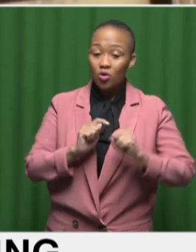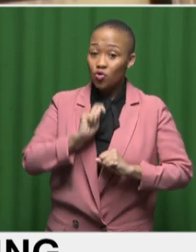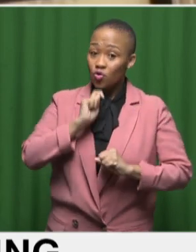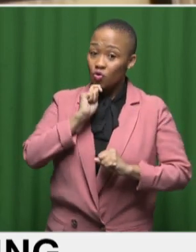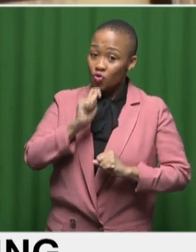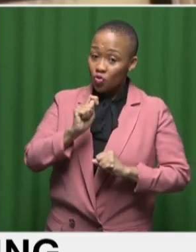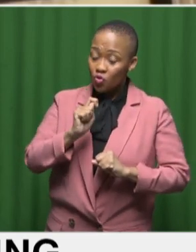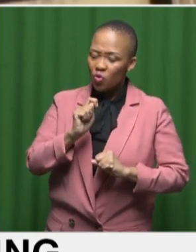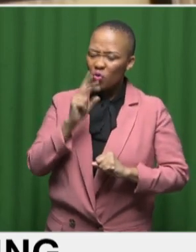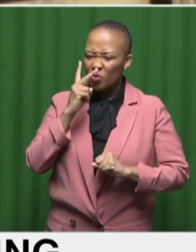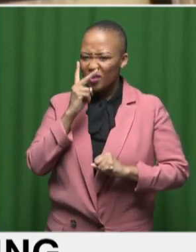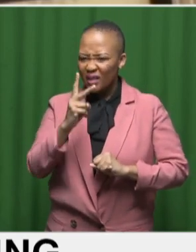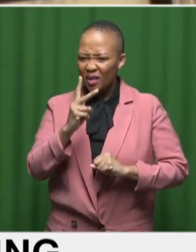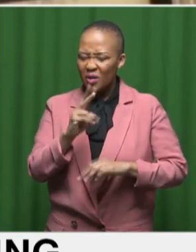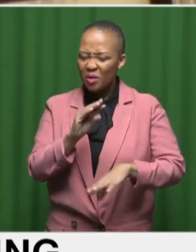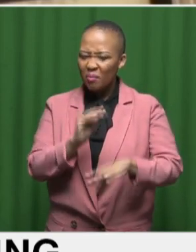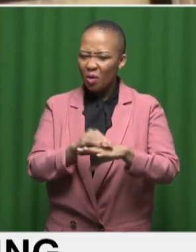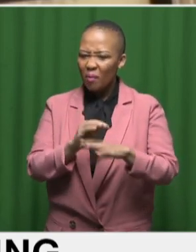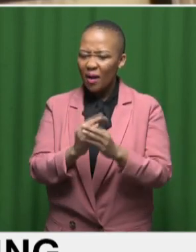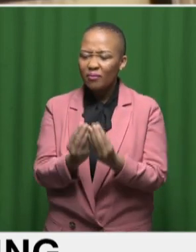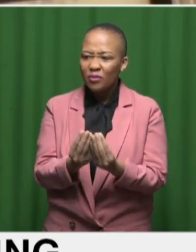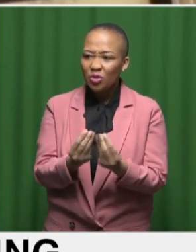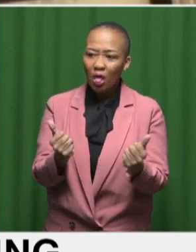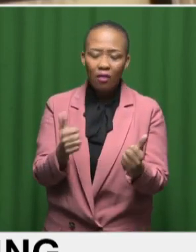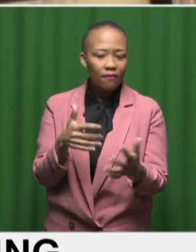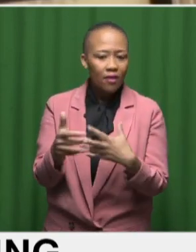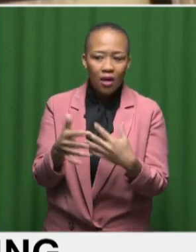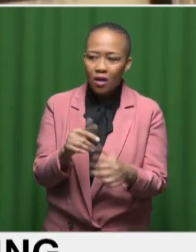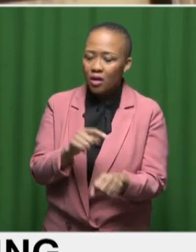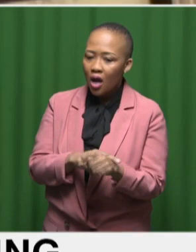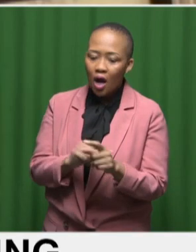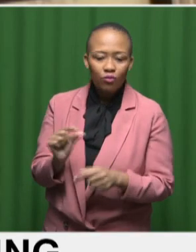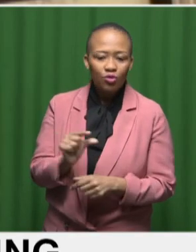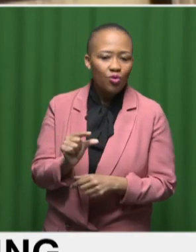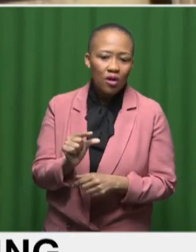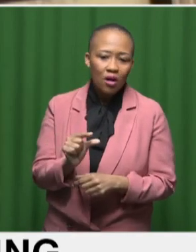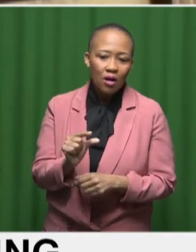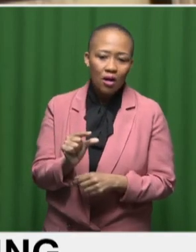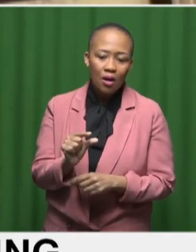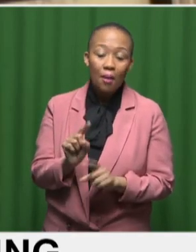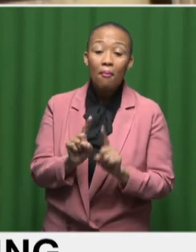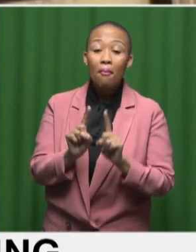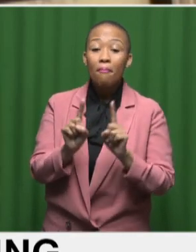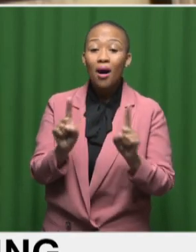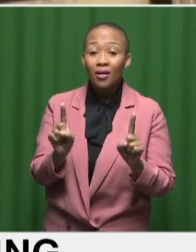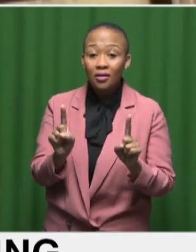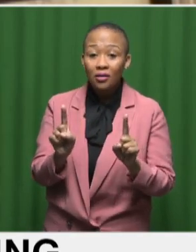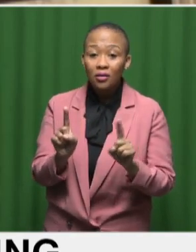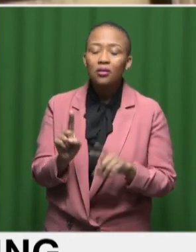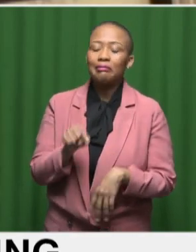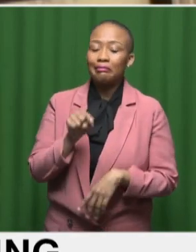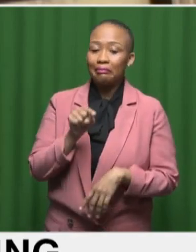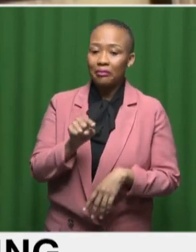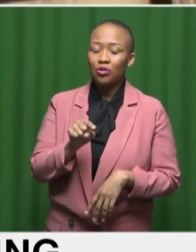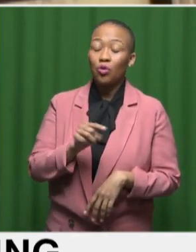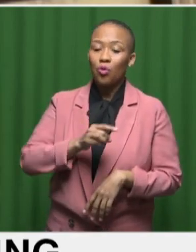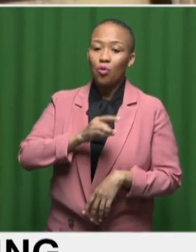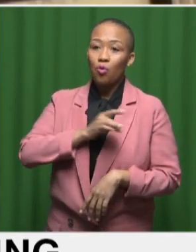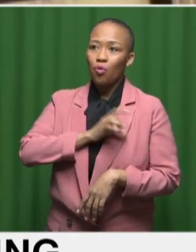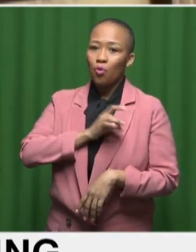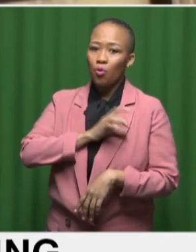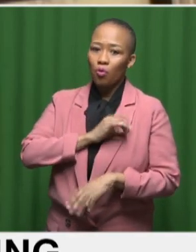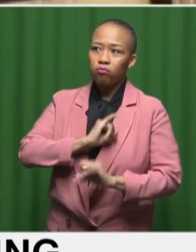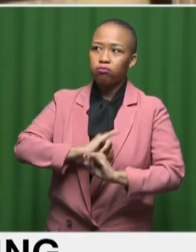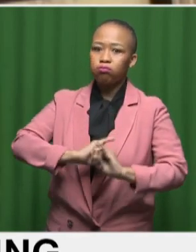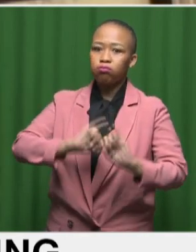a resolution to this problem any time in the near term. In fact, there is the threat of far worse load